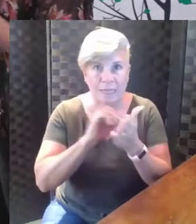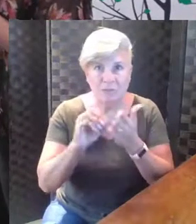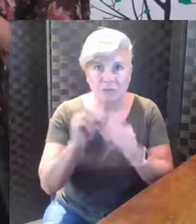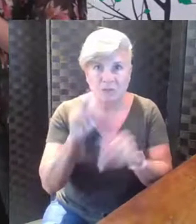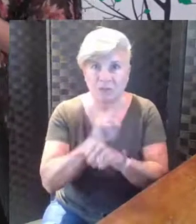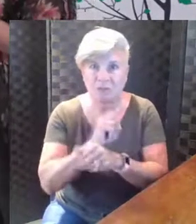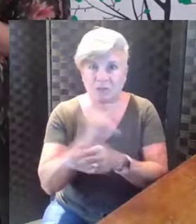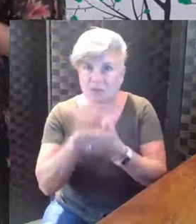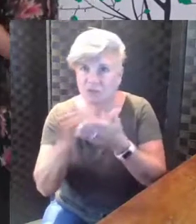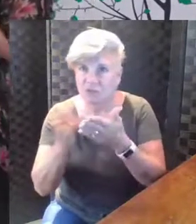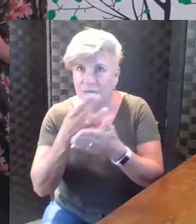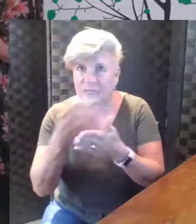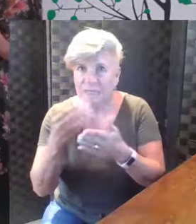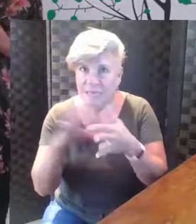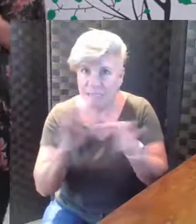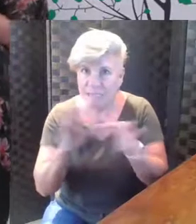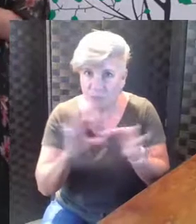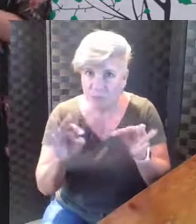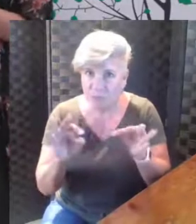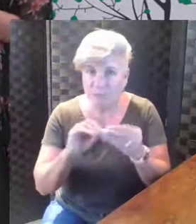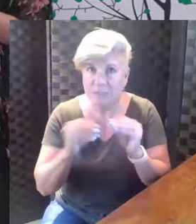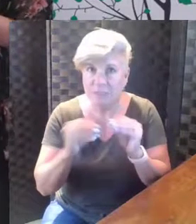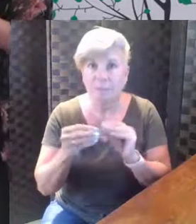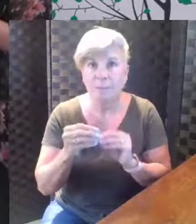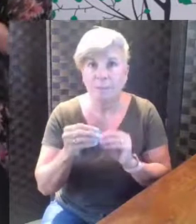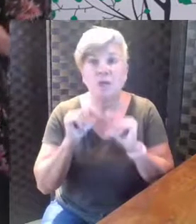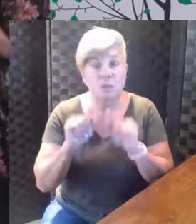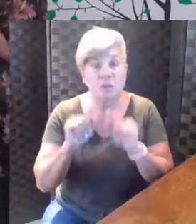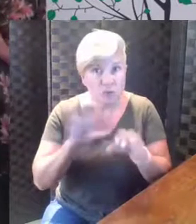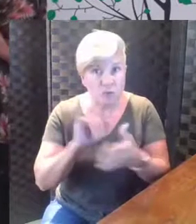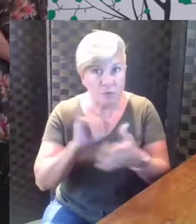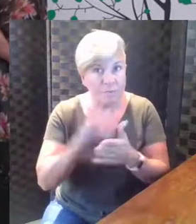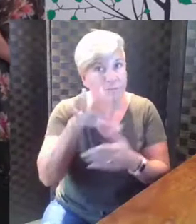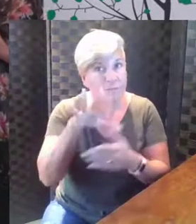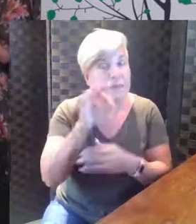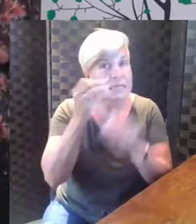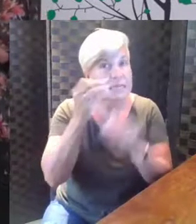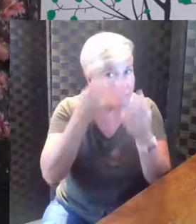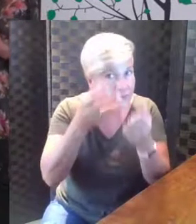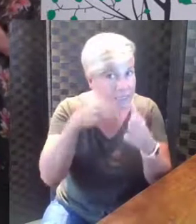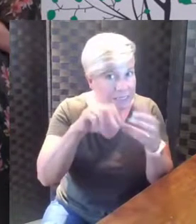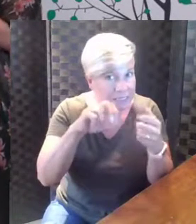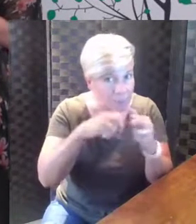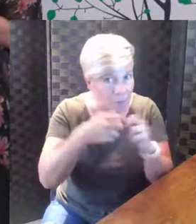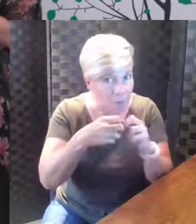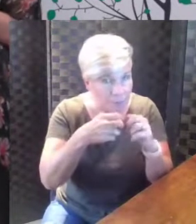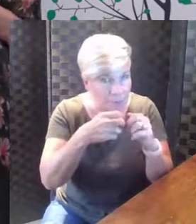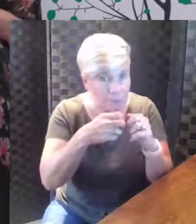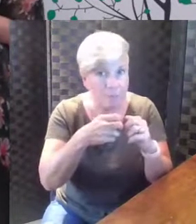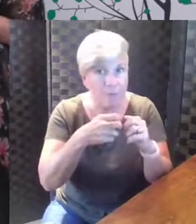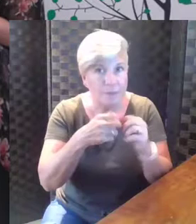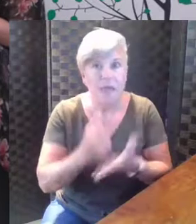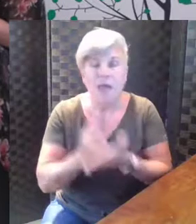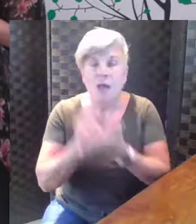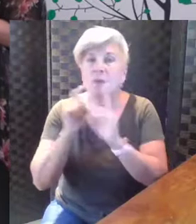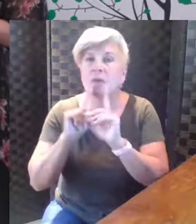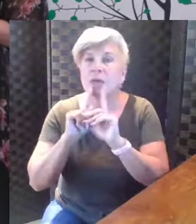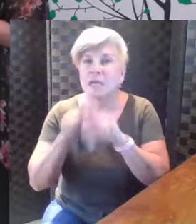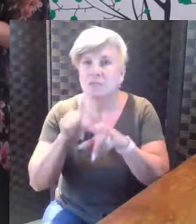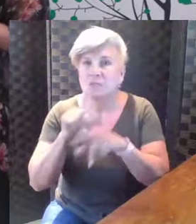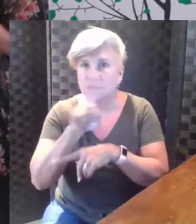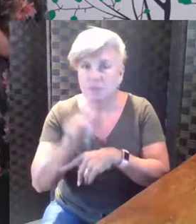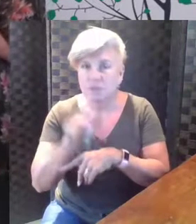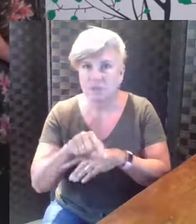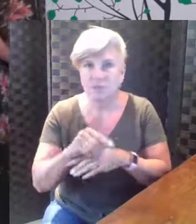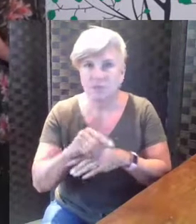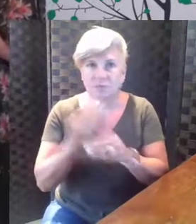and equations, and you'll be able to do this by finding information in a problem that's going to help you answer that